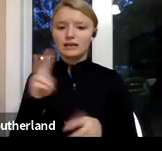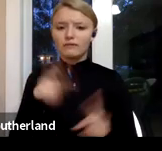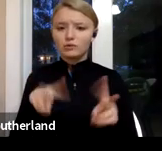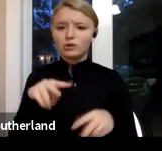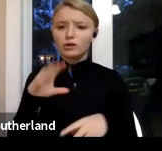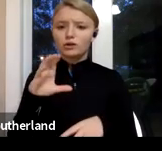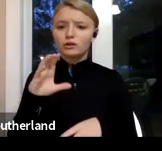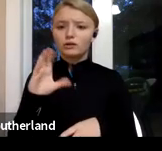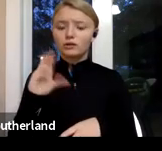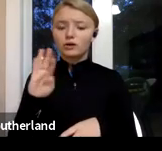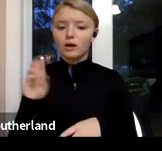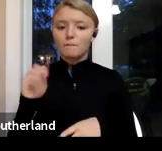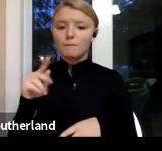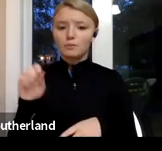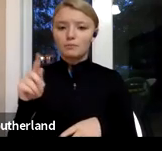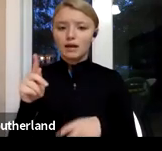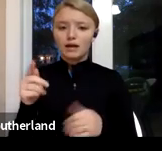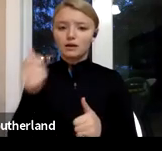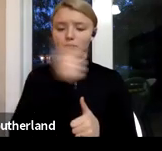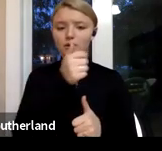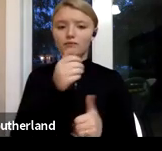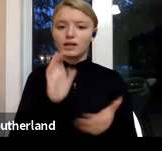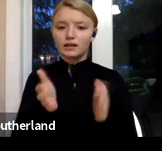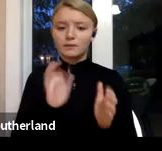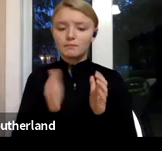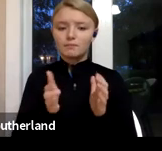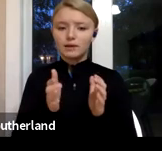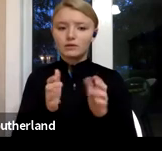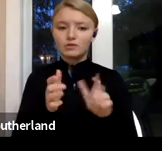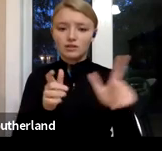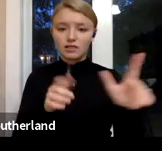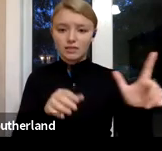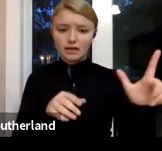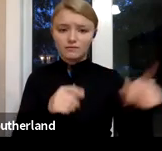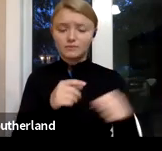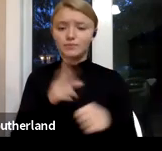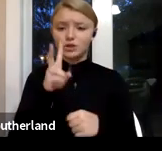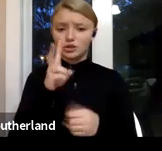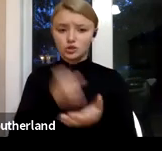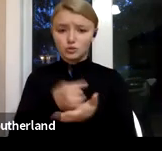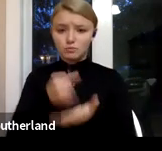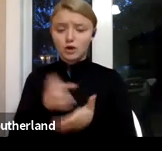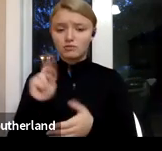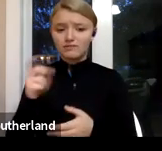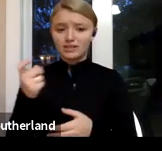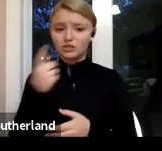it, and to compare like to the left there, like 2 bottles of Ningxia Red it's